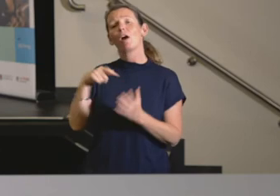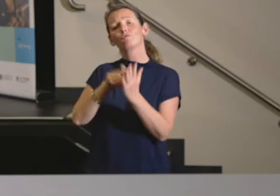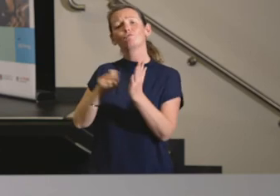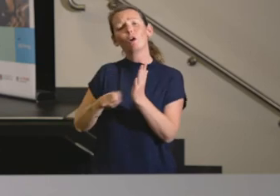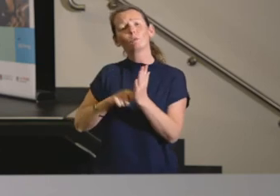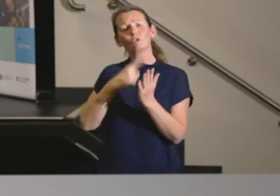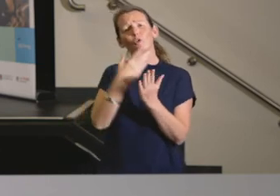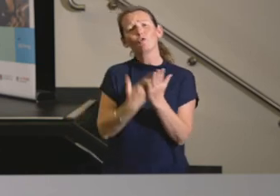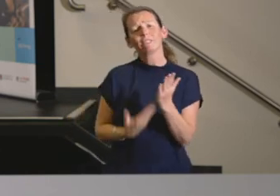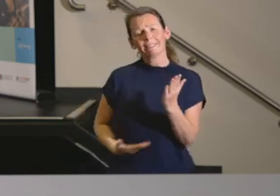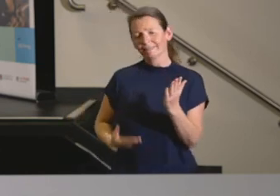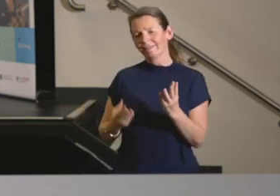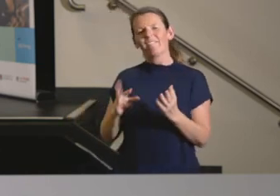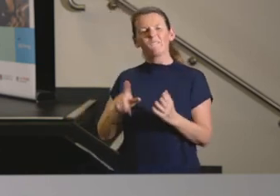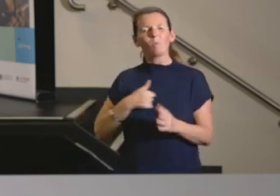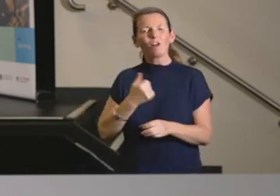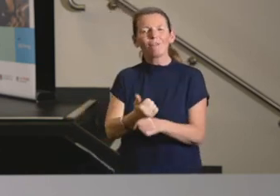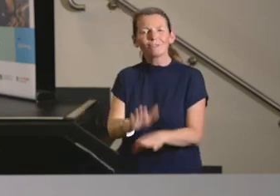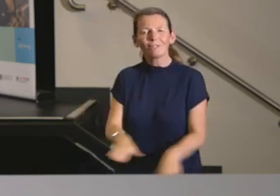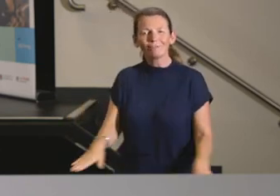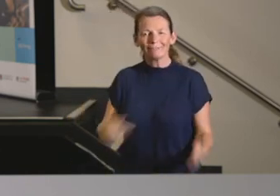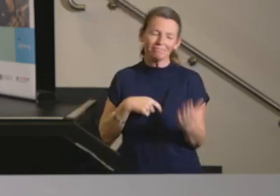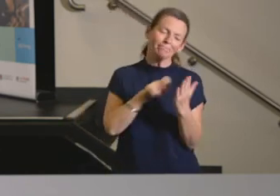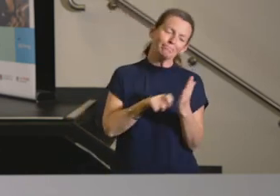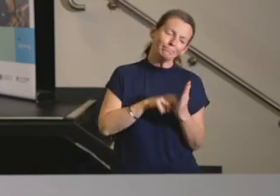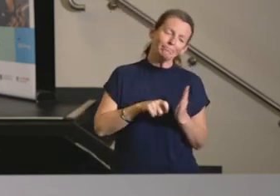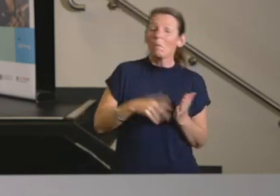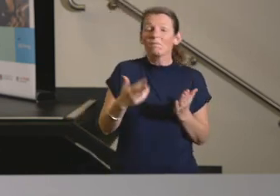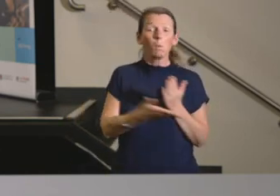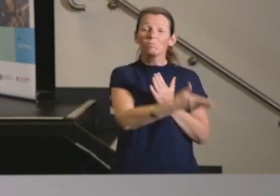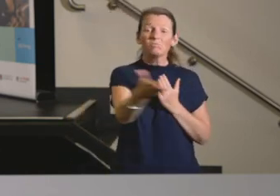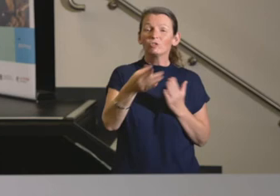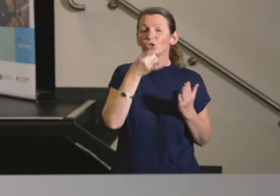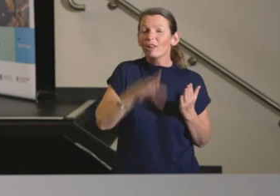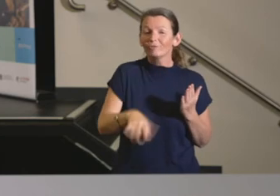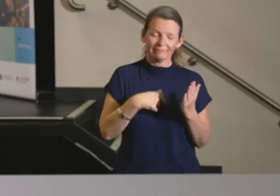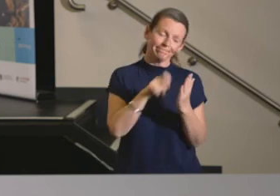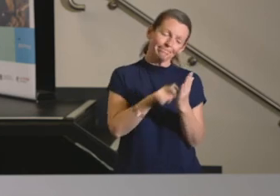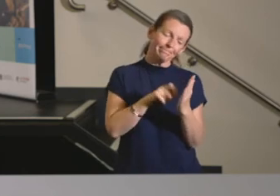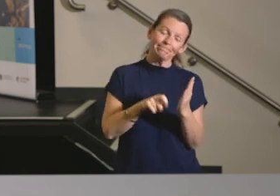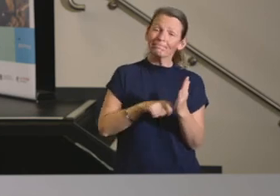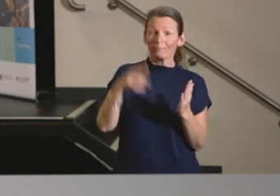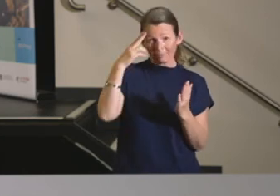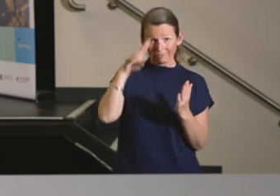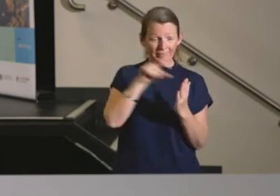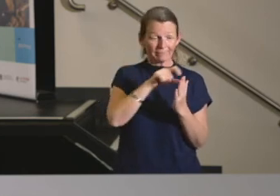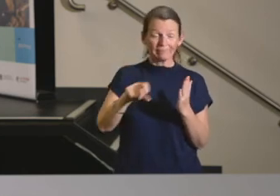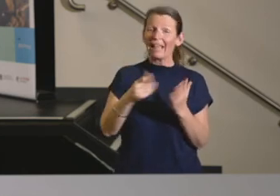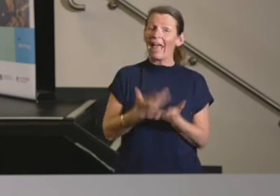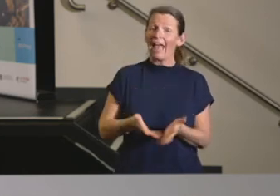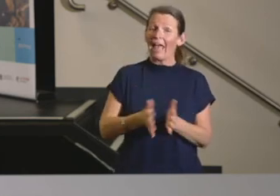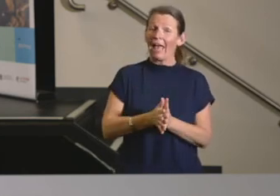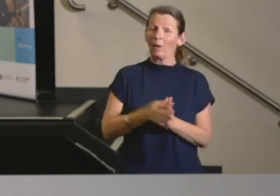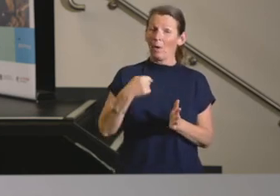stories for my grandchildren and for other children that were called How I